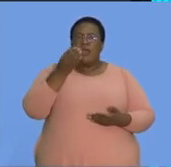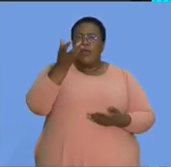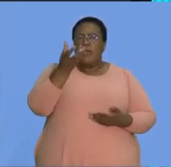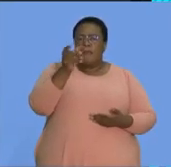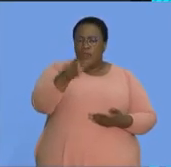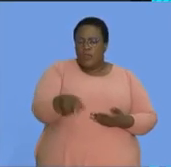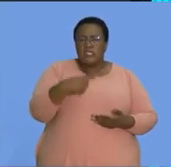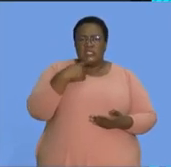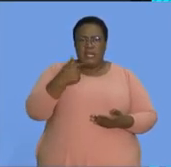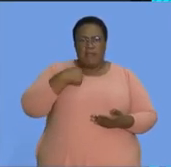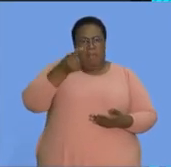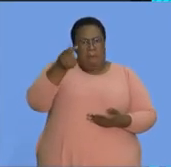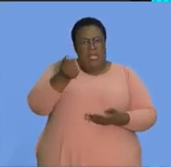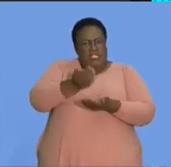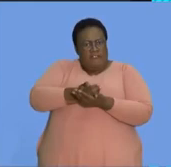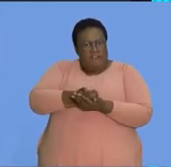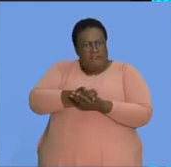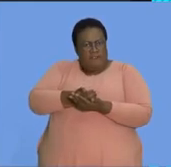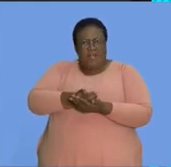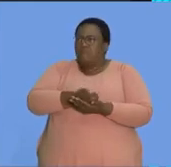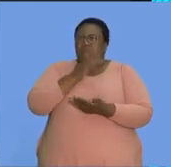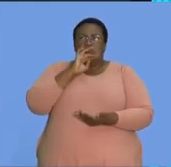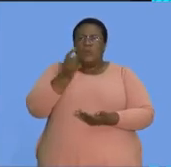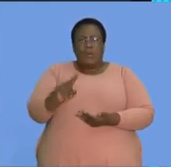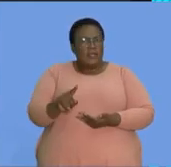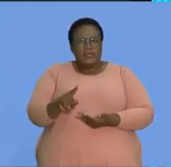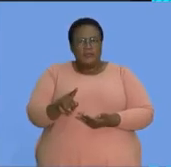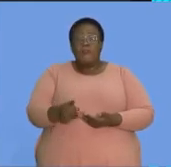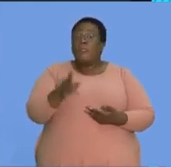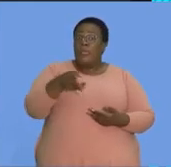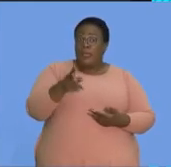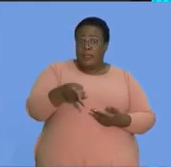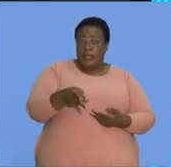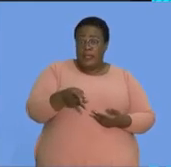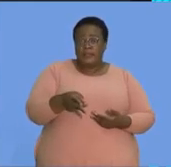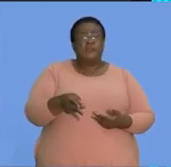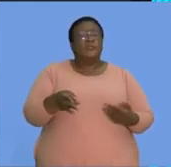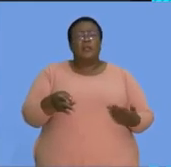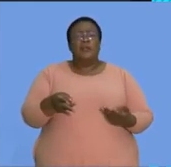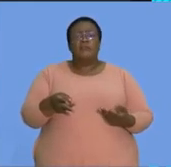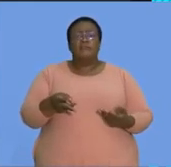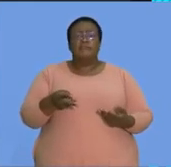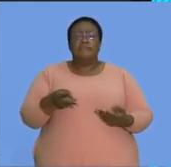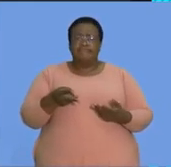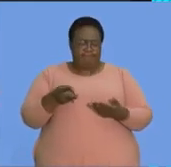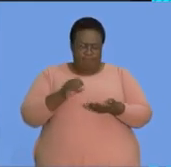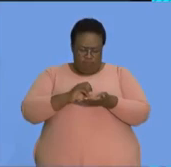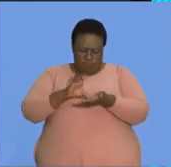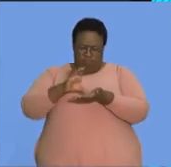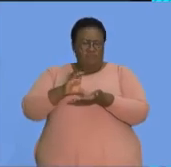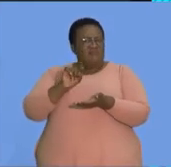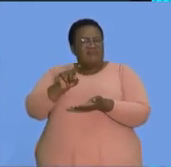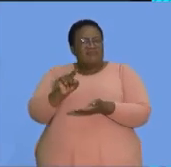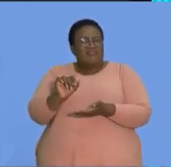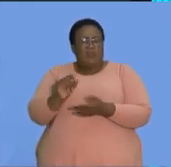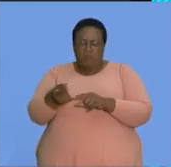money. And then also think about how do we then determine what is it that is going to be their payout after a certain